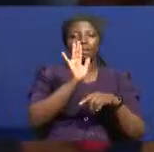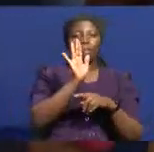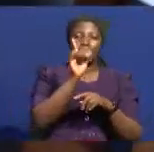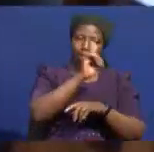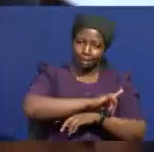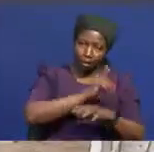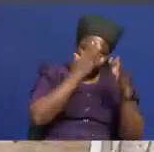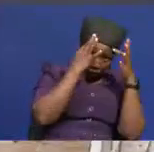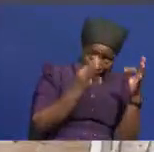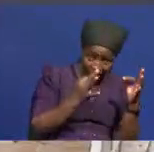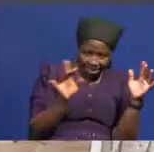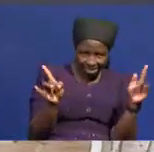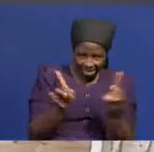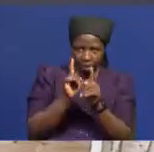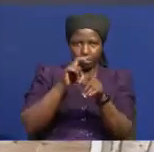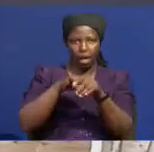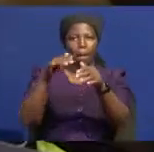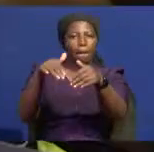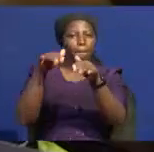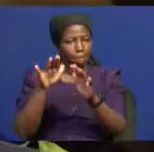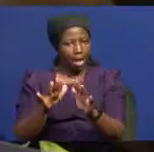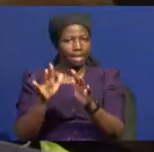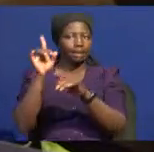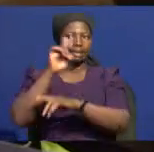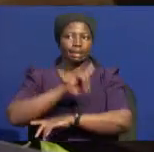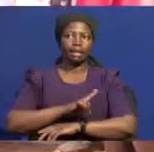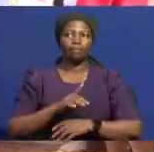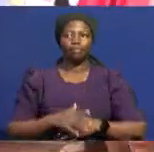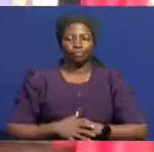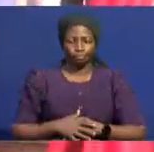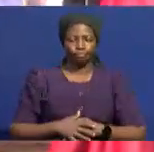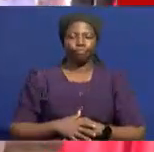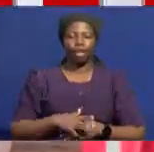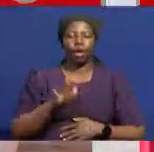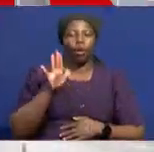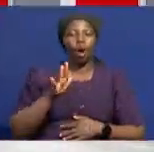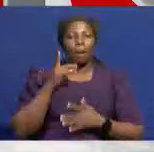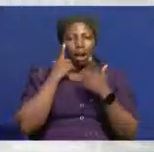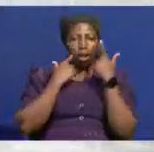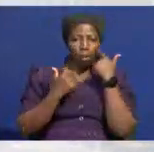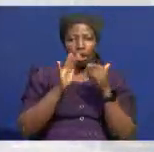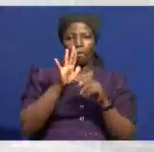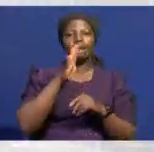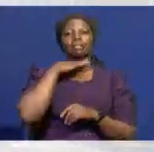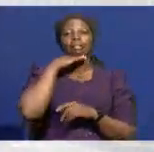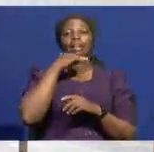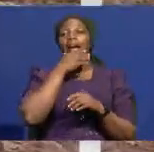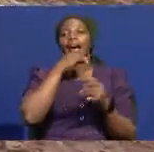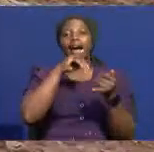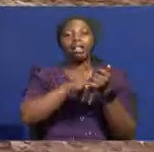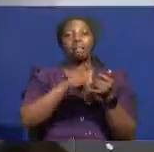Death did not part us. Woman weds her dead husband in Kirinyaga.